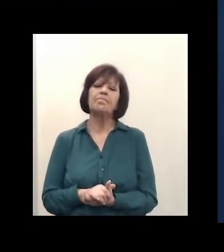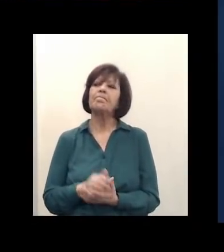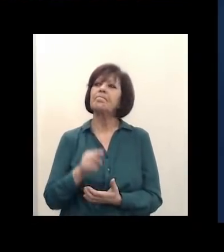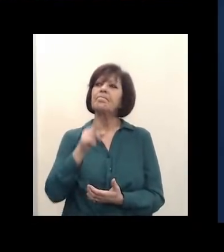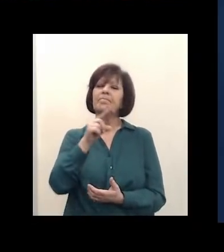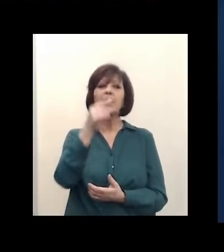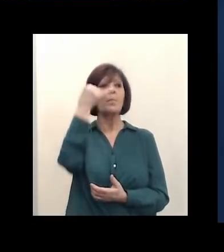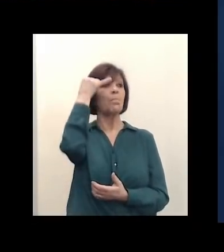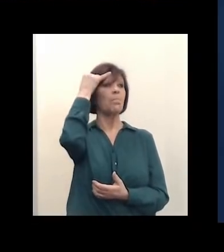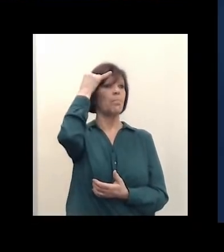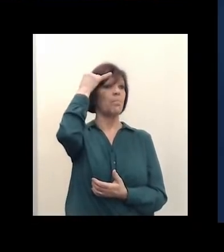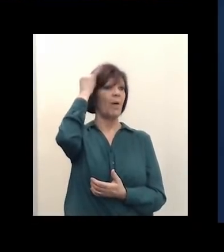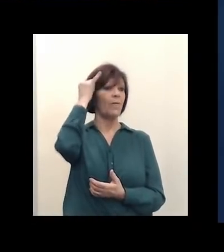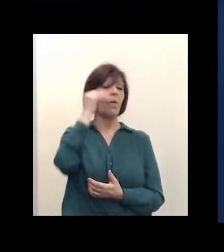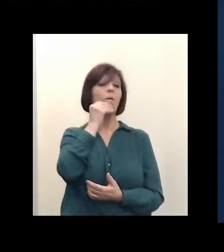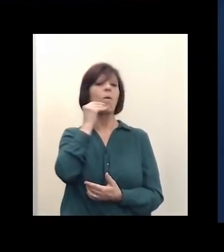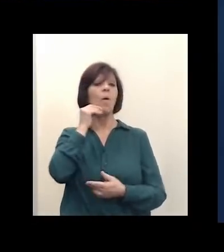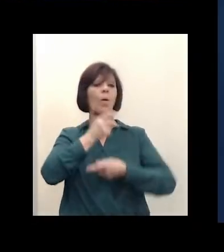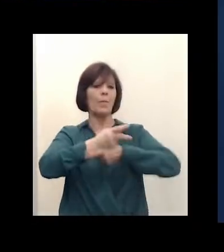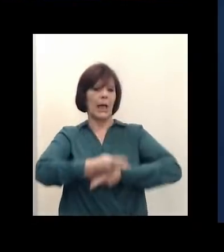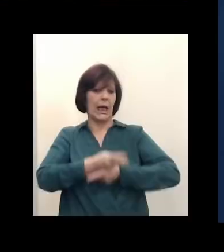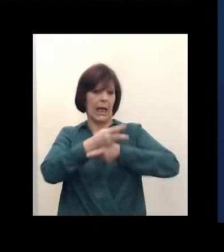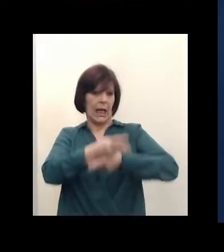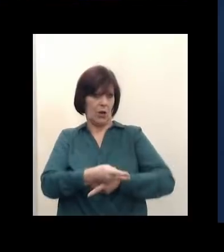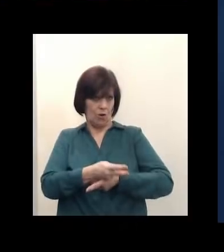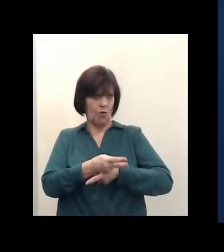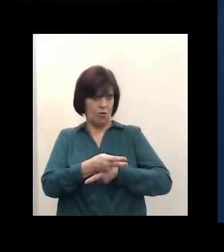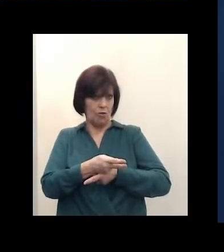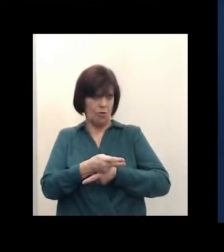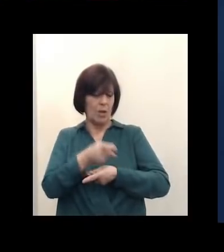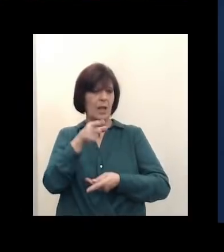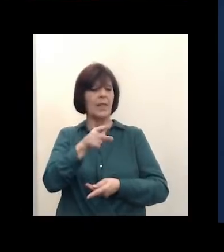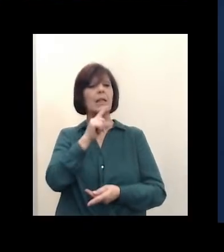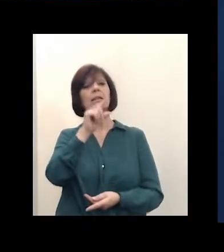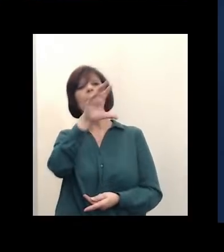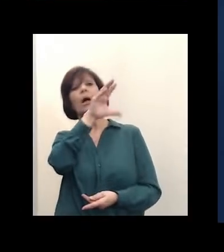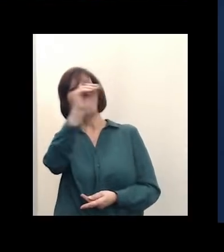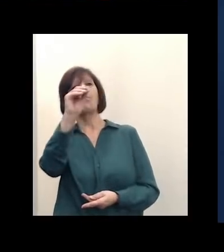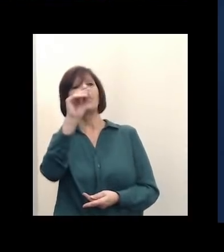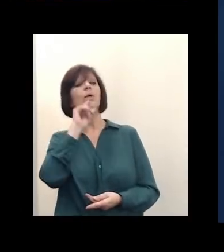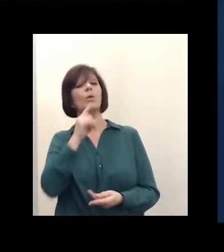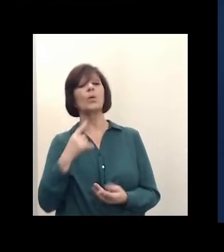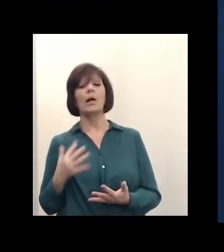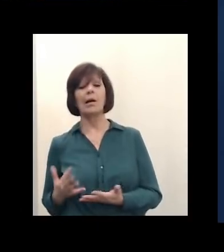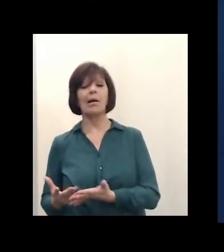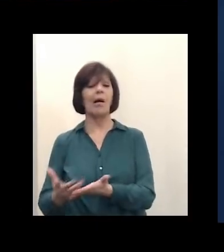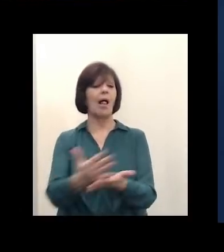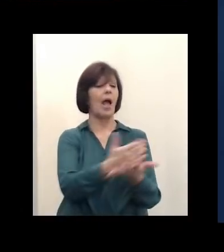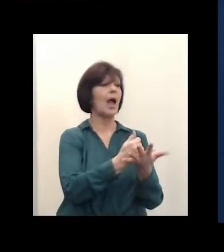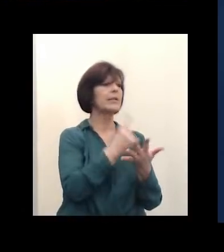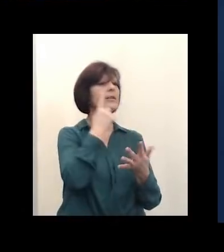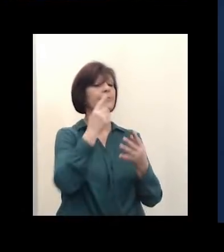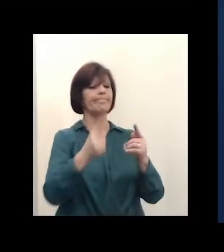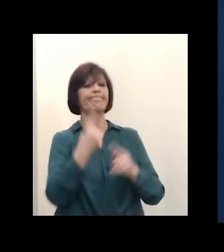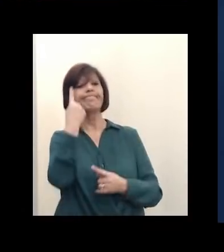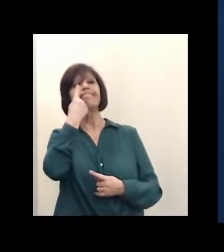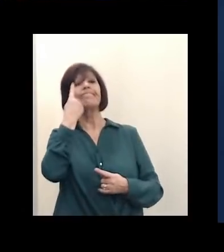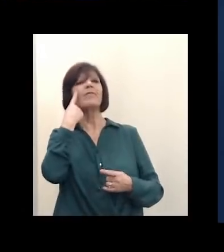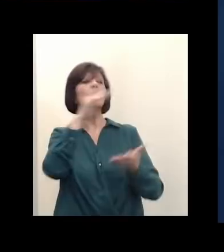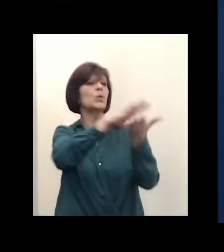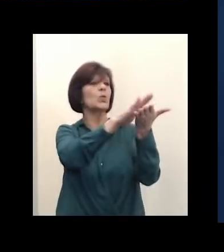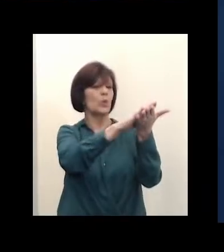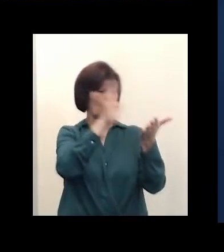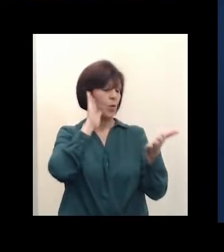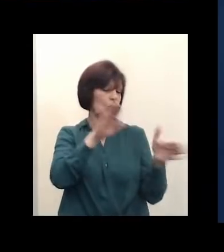Buffalo Home Care is who is the company that is collecting the specimens for all our schools, is also going to be doing this for the